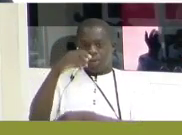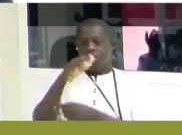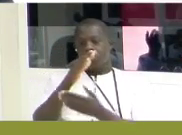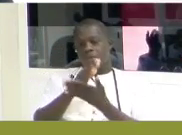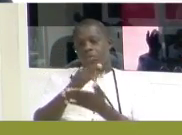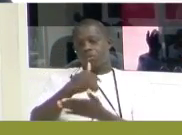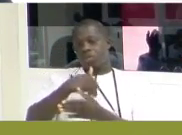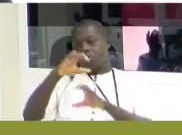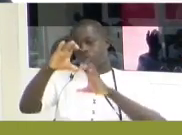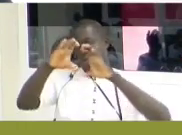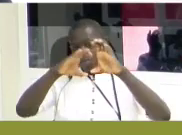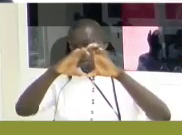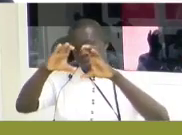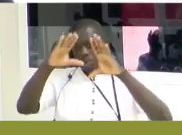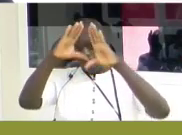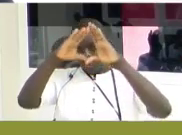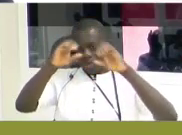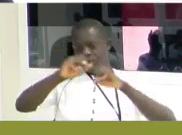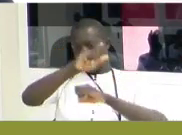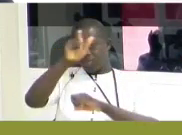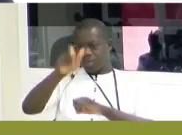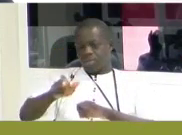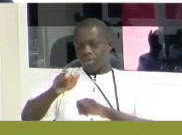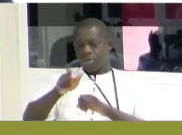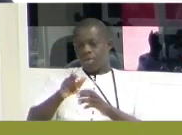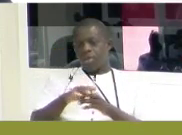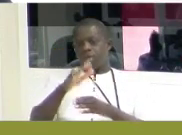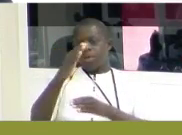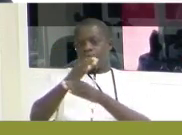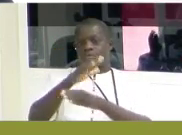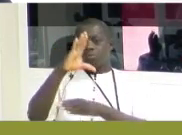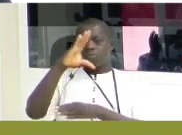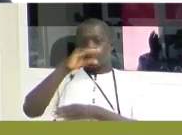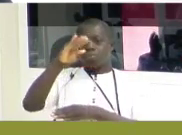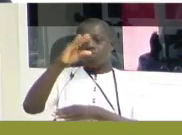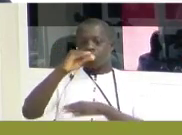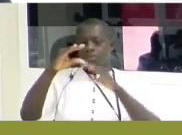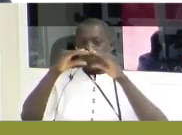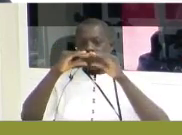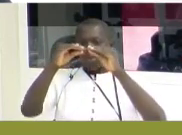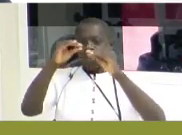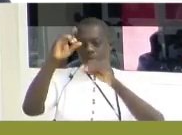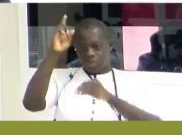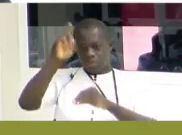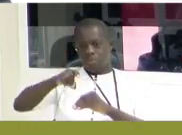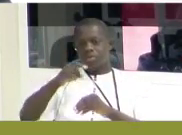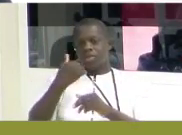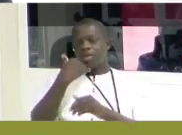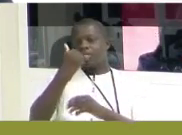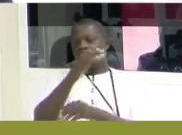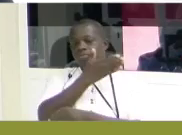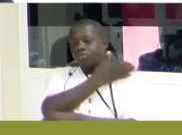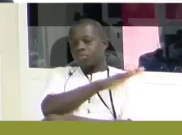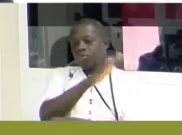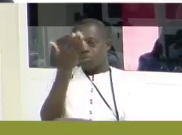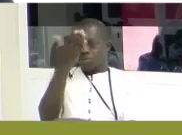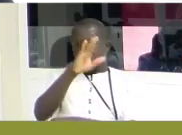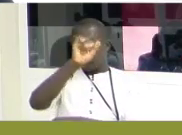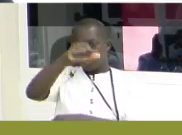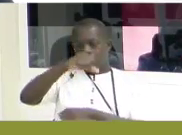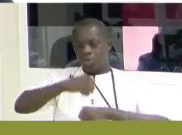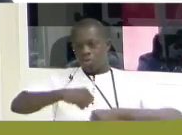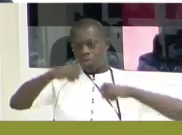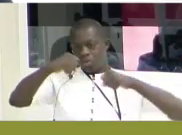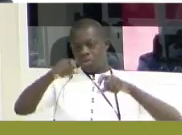I was the communications officer, before you talk to the press, you have to seek permission from your boss. Because it's in the